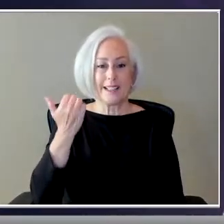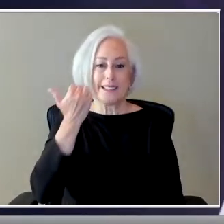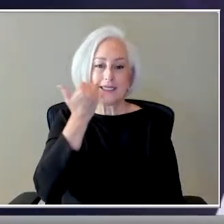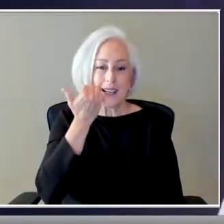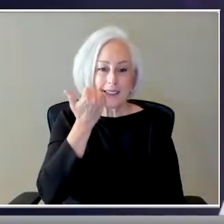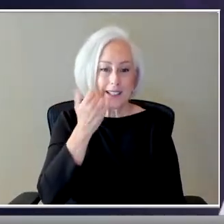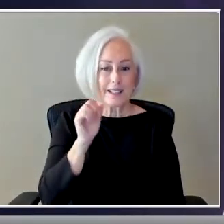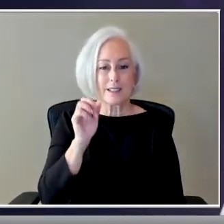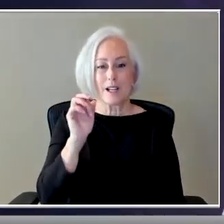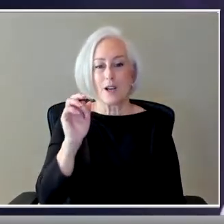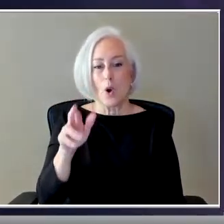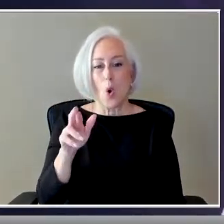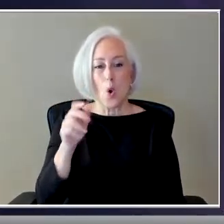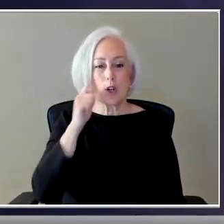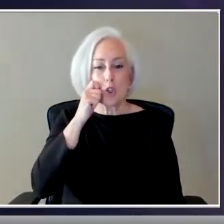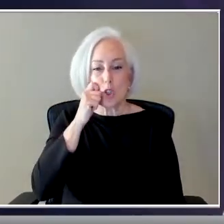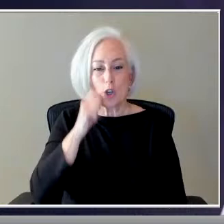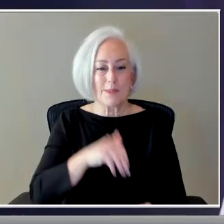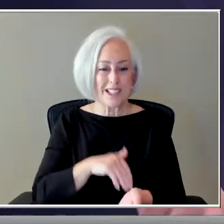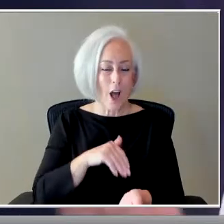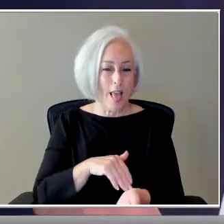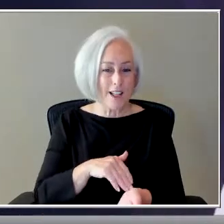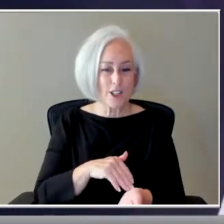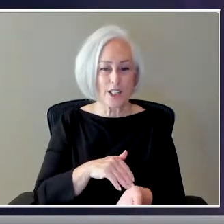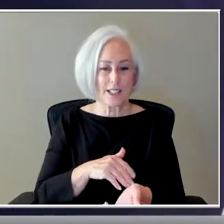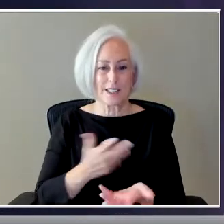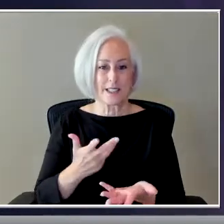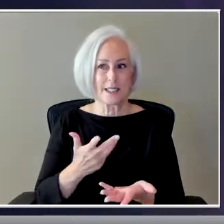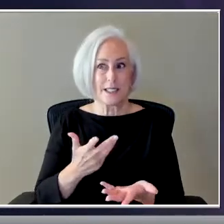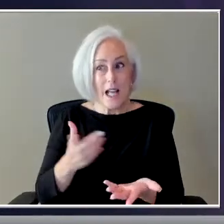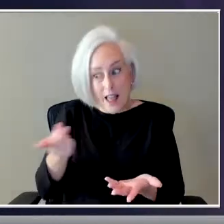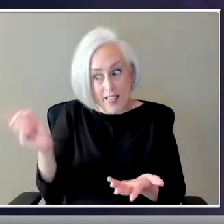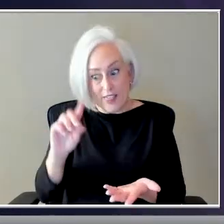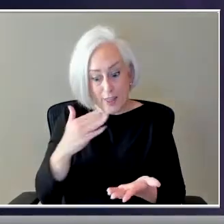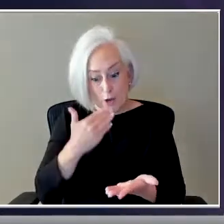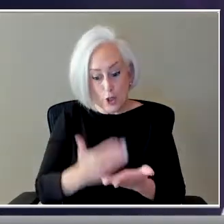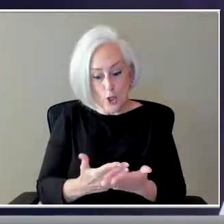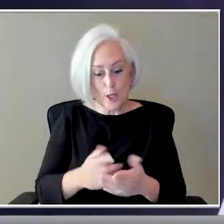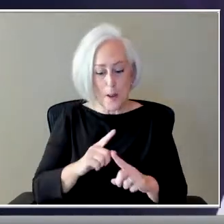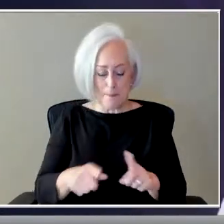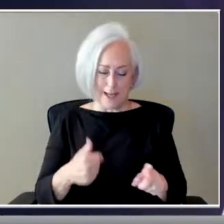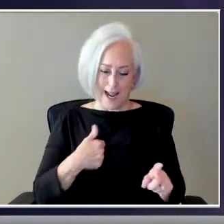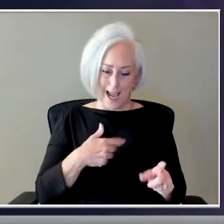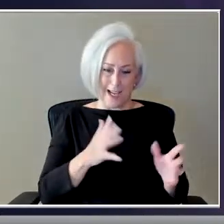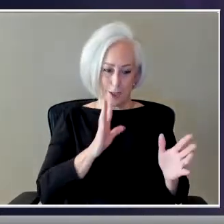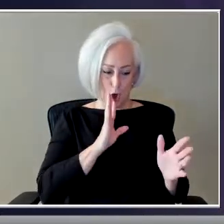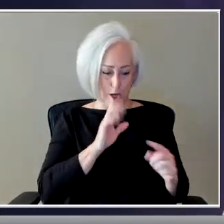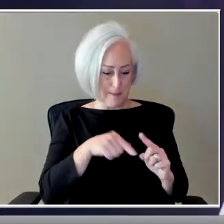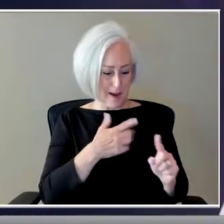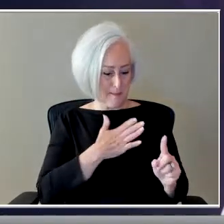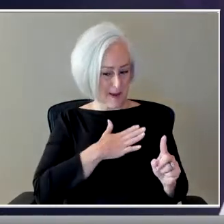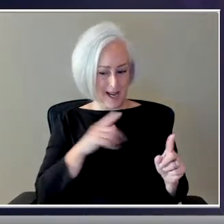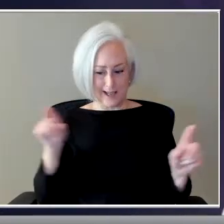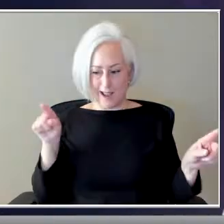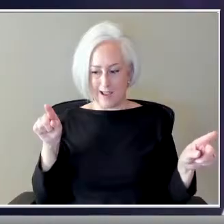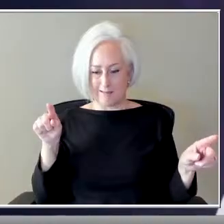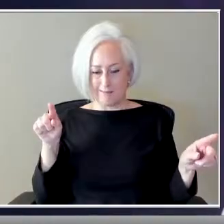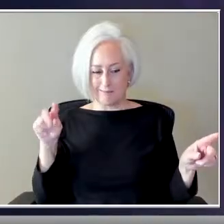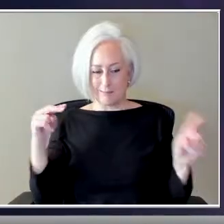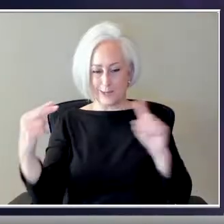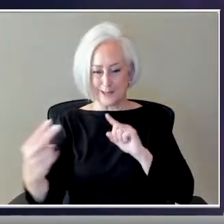a dermatologist who are very good in their field, but when I talk about this, to I don't understand this. So I was lucky to have